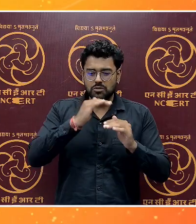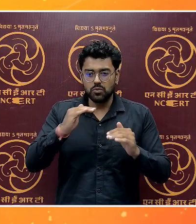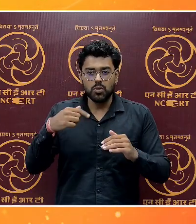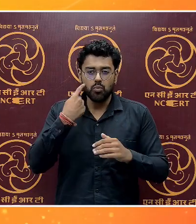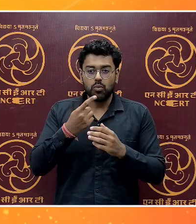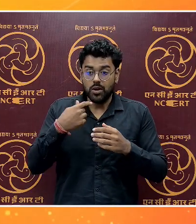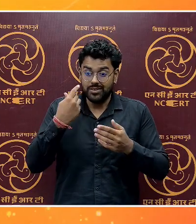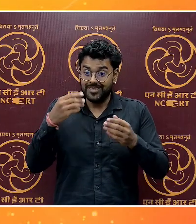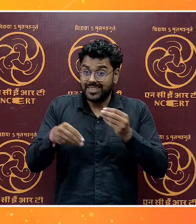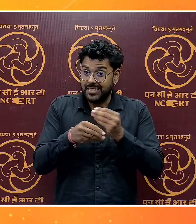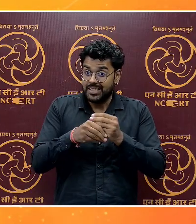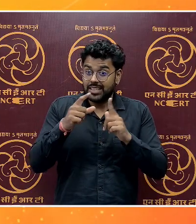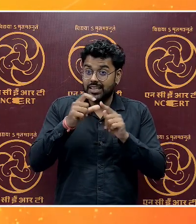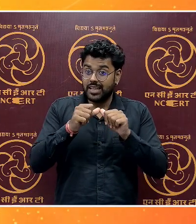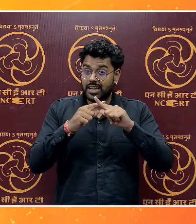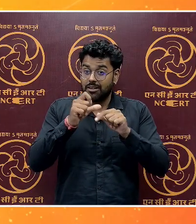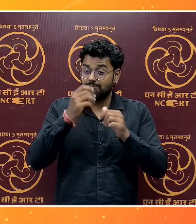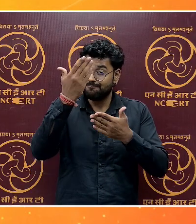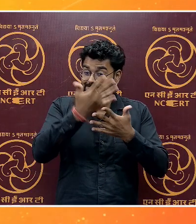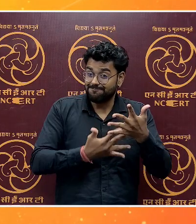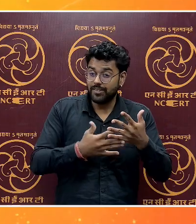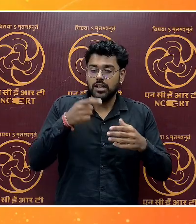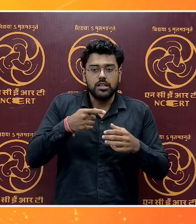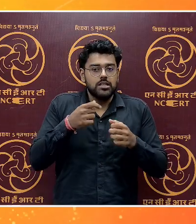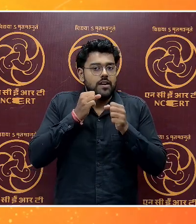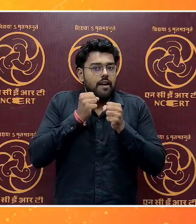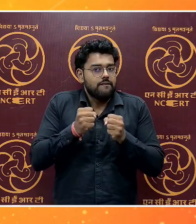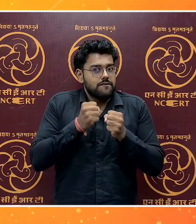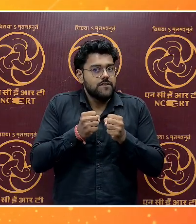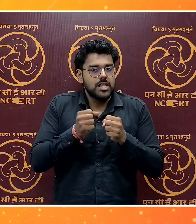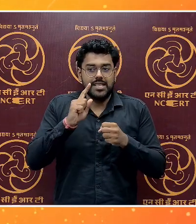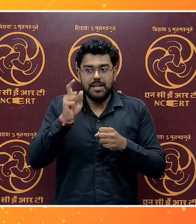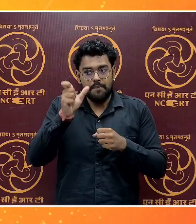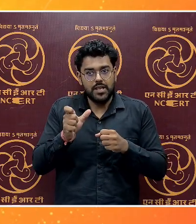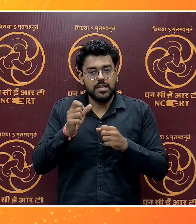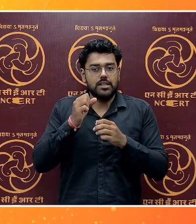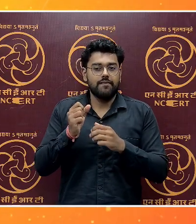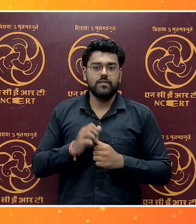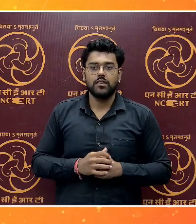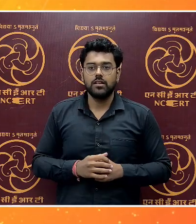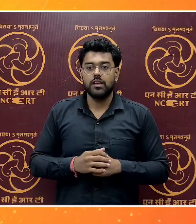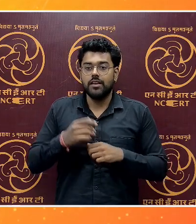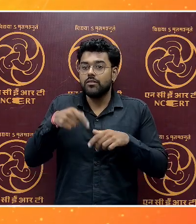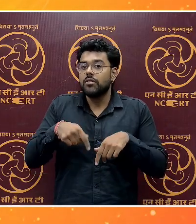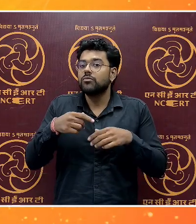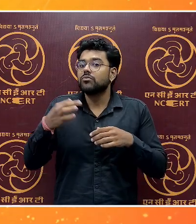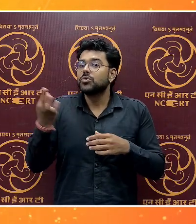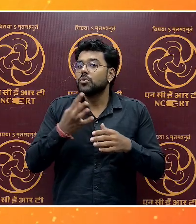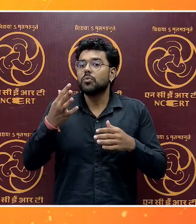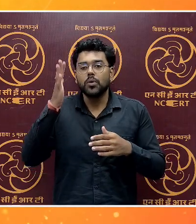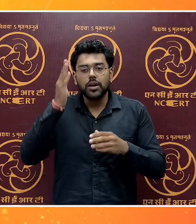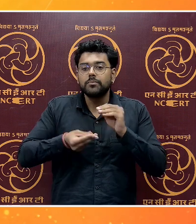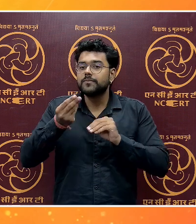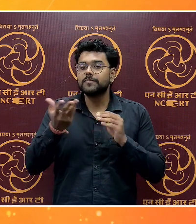wanted to upload their data into the system. So it's difficult to add single individually. So what the system has come up with, we